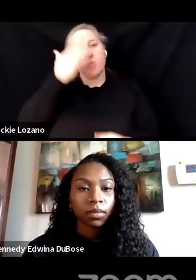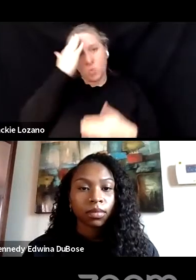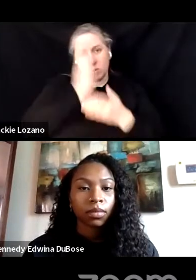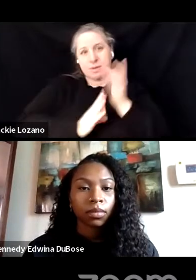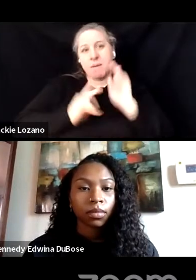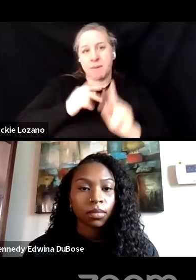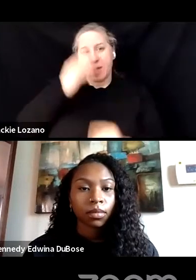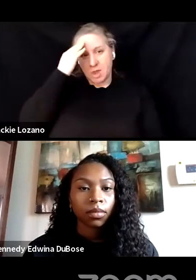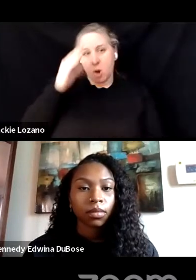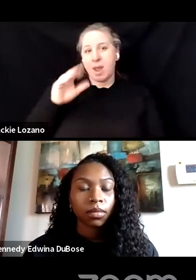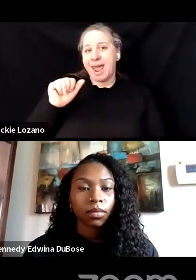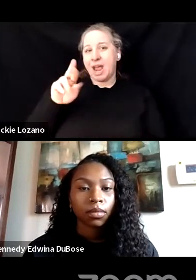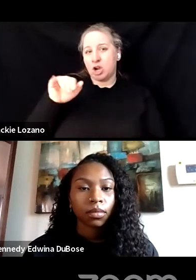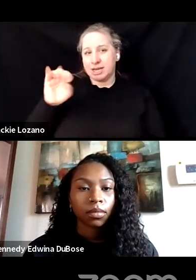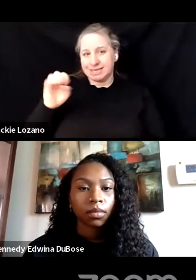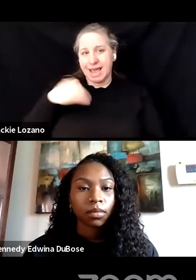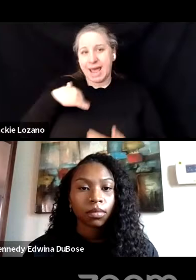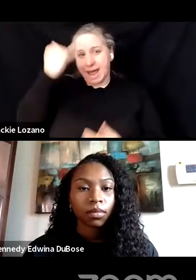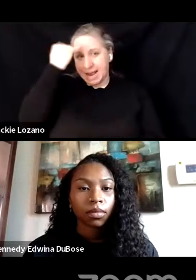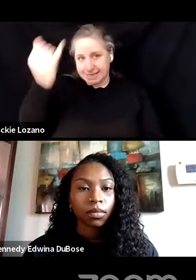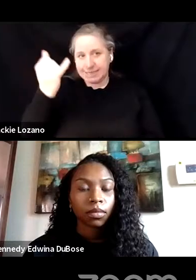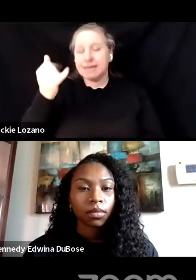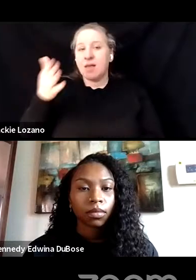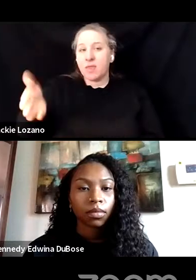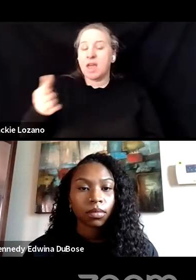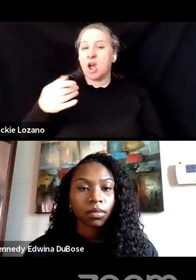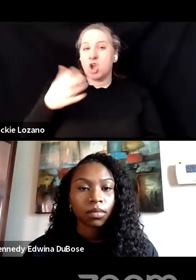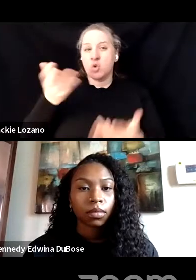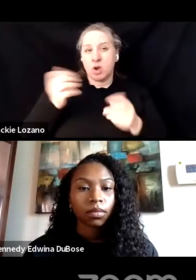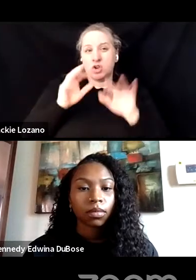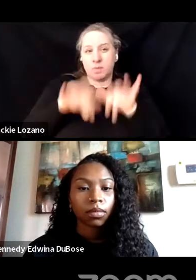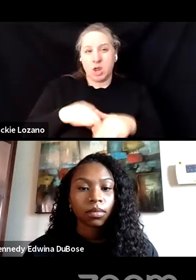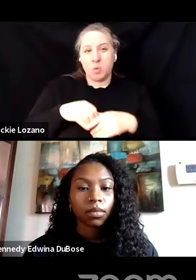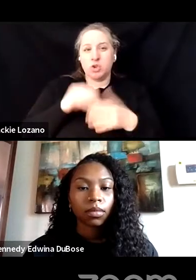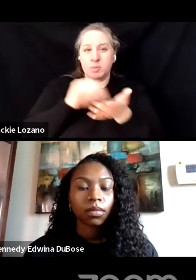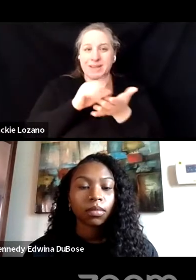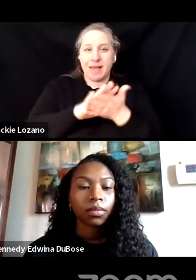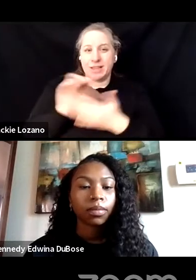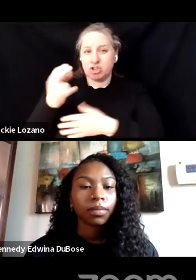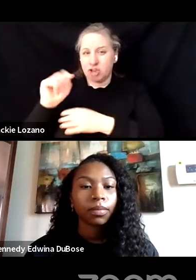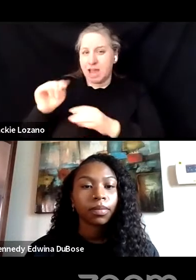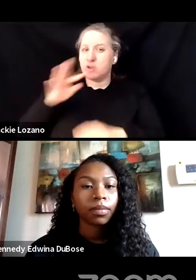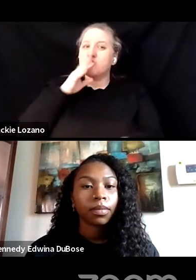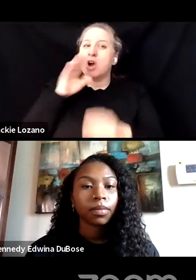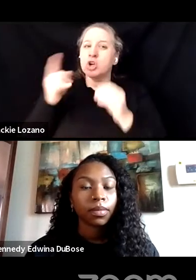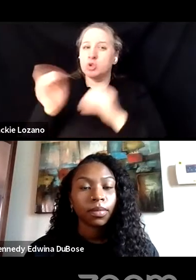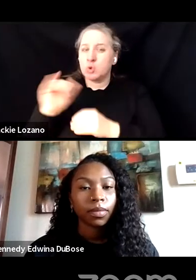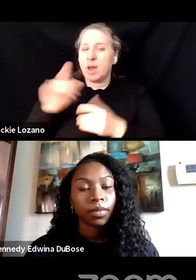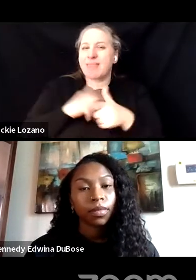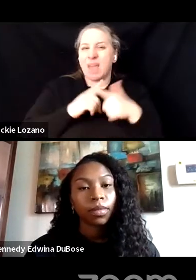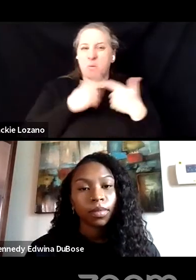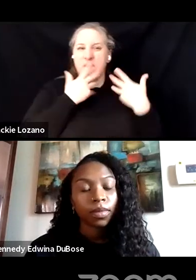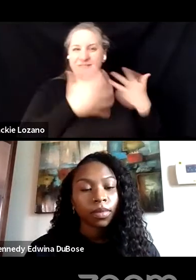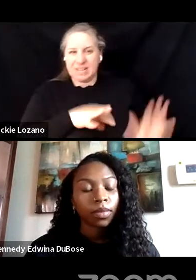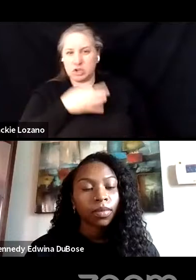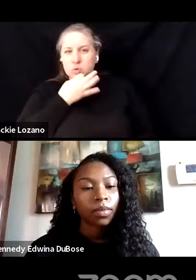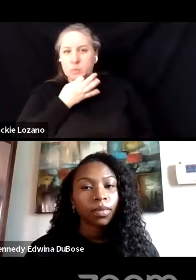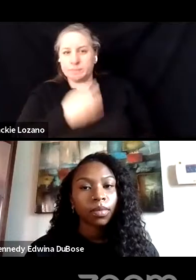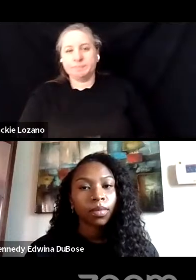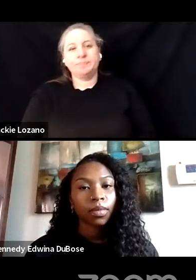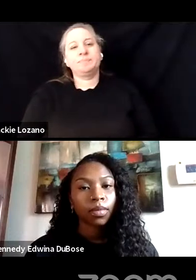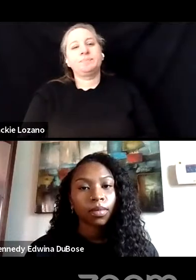know that Eris had an idea on there. So if Eris wants to chime in, what you put in the chat, you can speak out to it as well. And then we'll wrap it up in a couple minutes here.